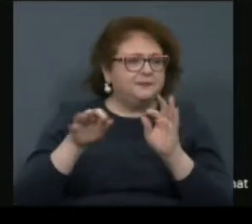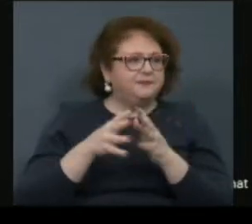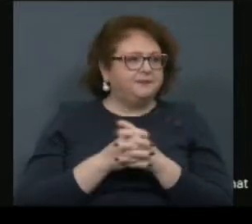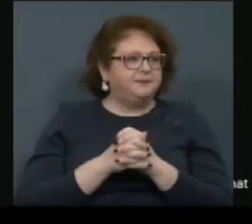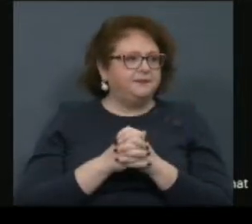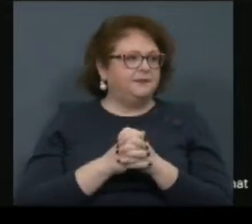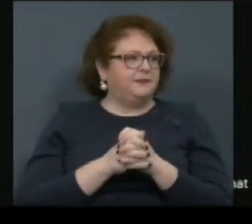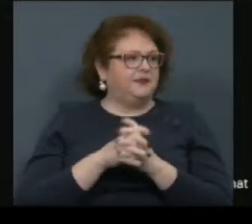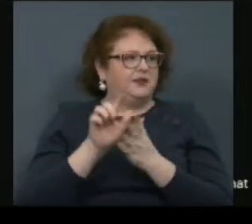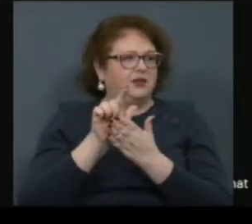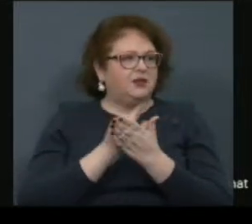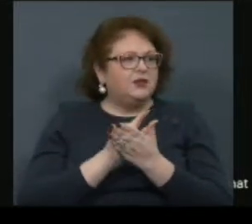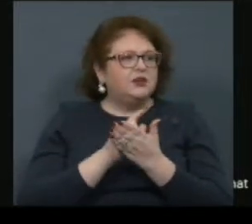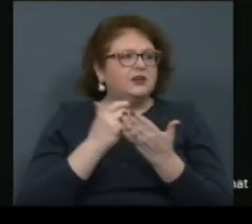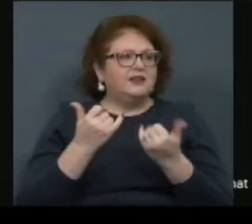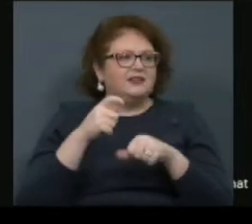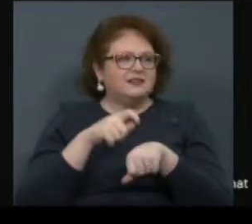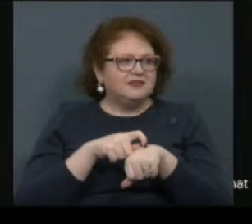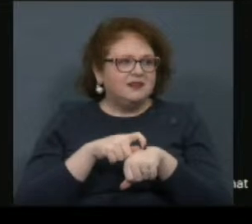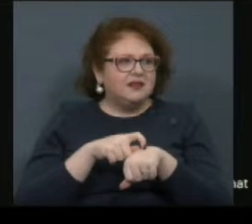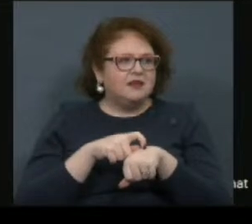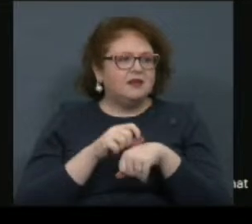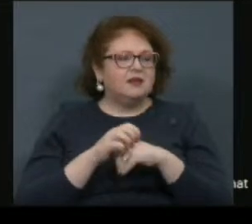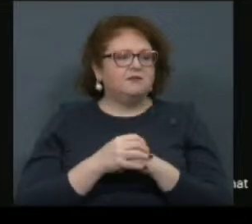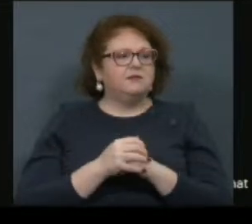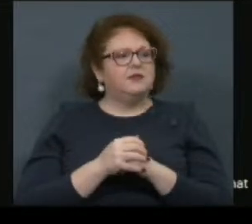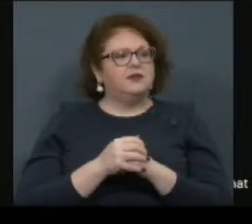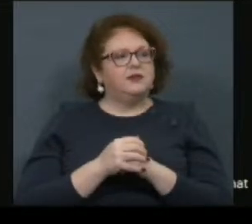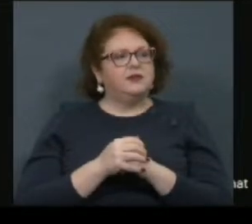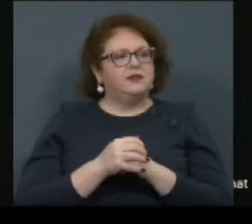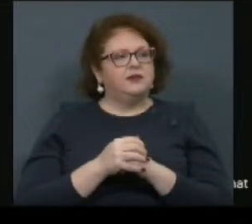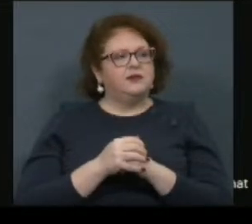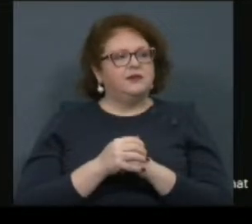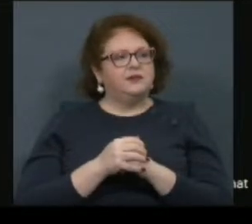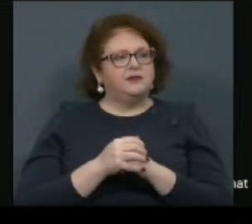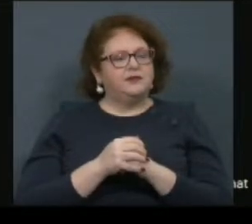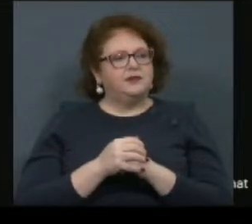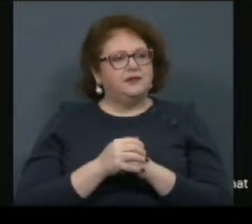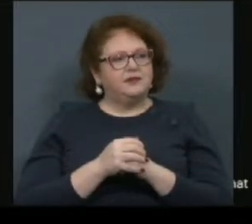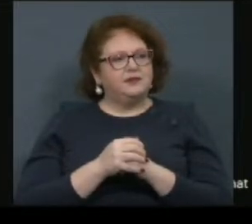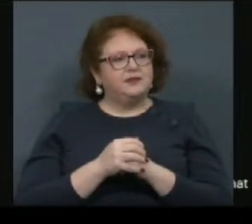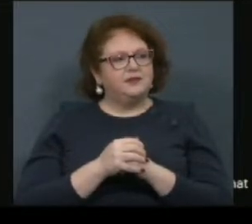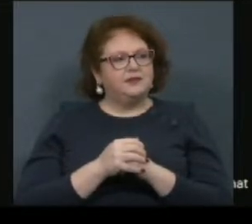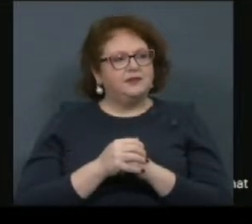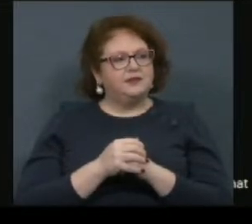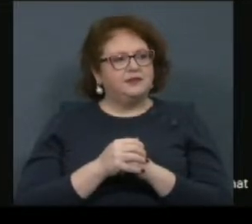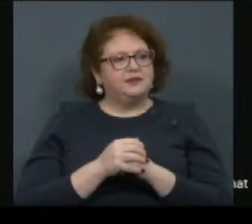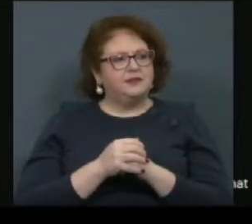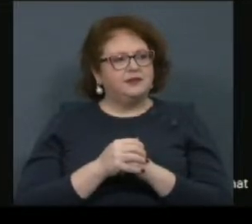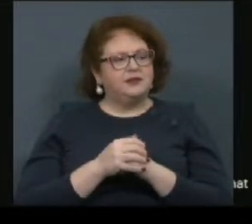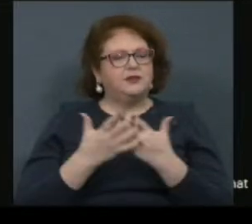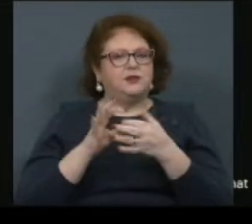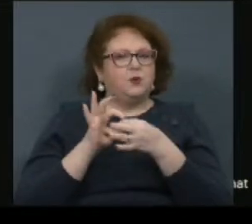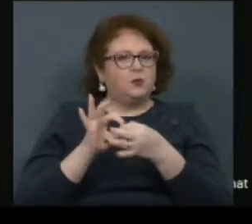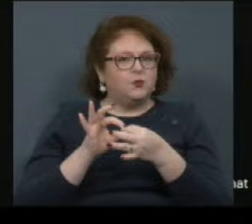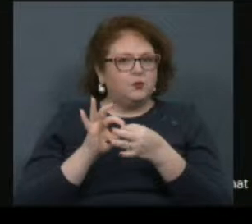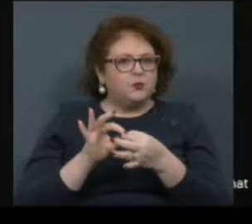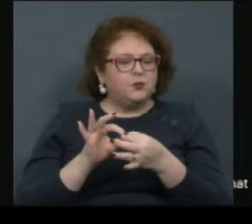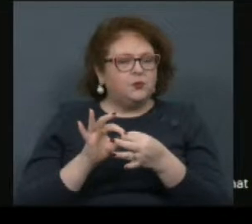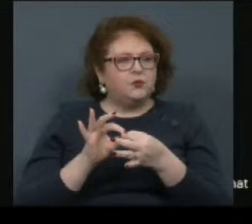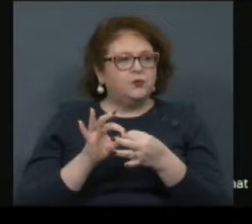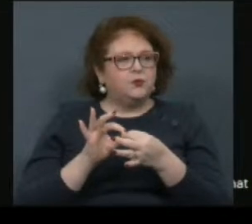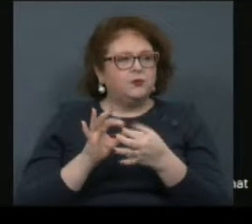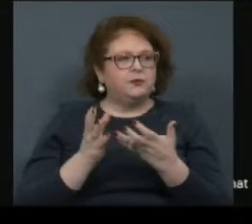not constitute a prohibited interest pursuant to the Little Rock Code of Ethics. While I am required to note the relationship on record, I